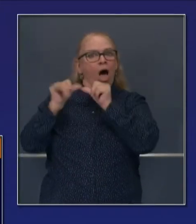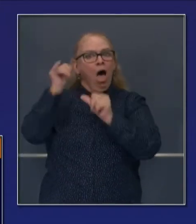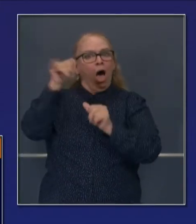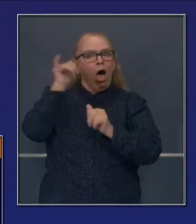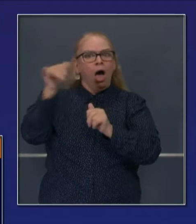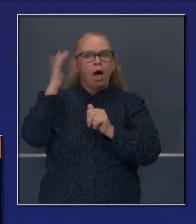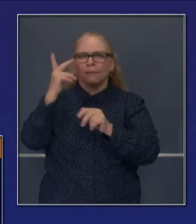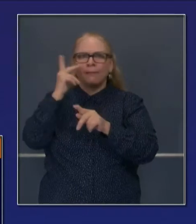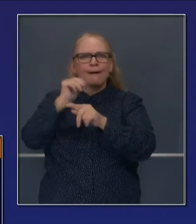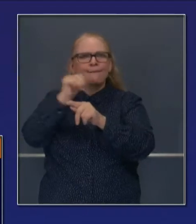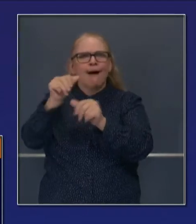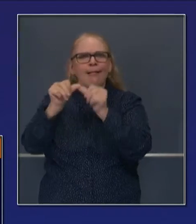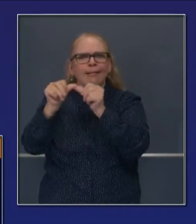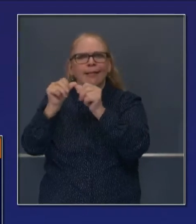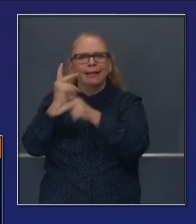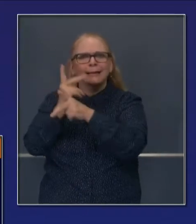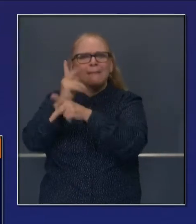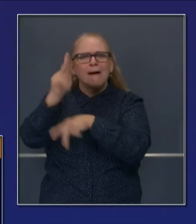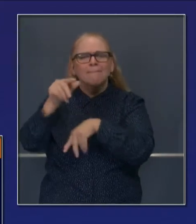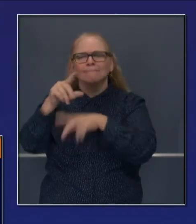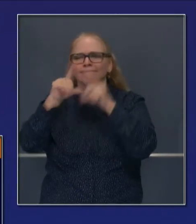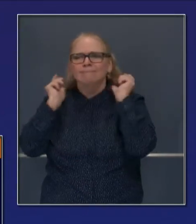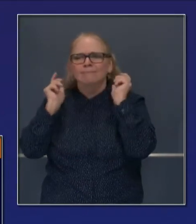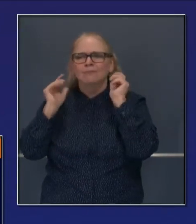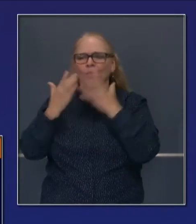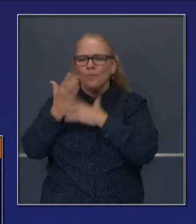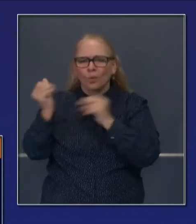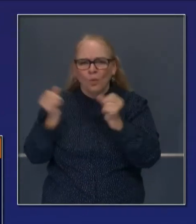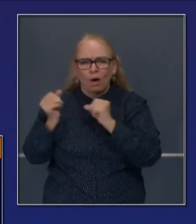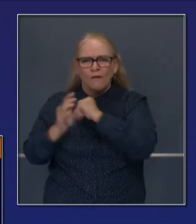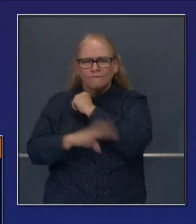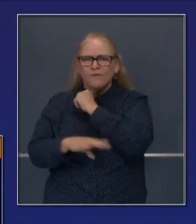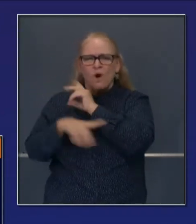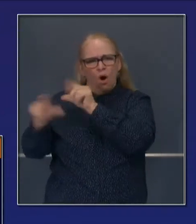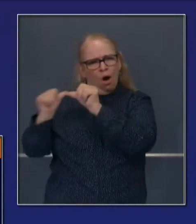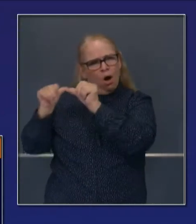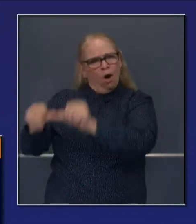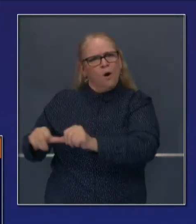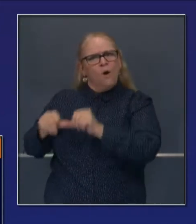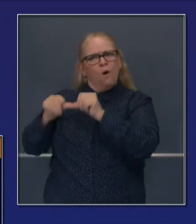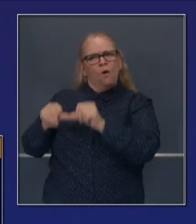is going on. And I'll remind you, and you can see this here on the slide, that it takes about